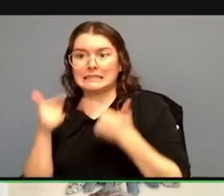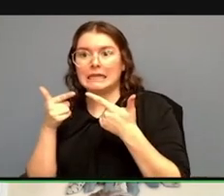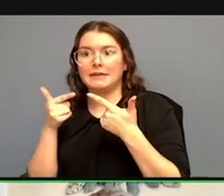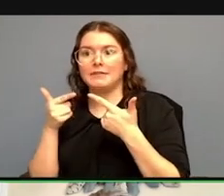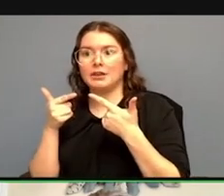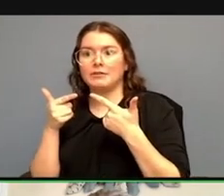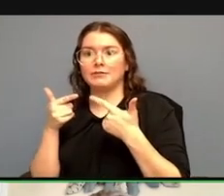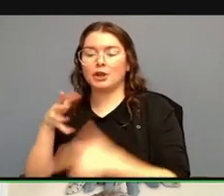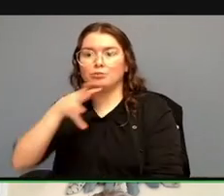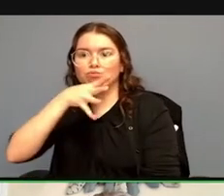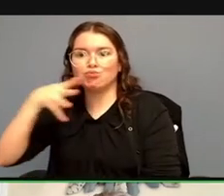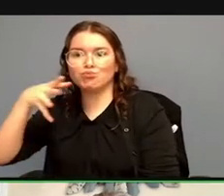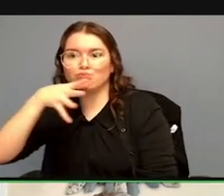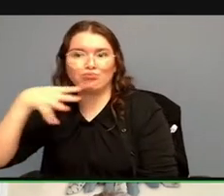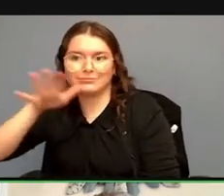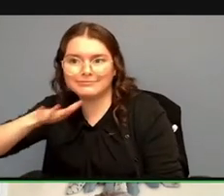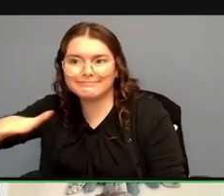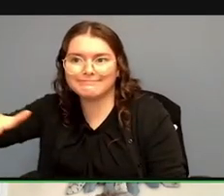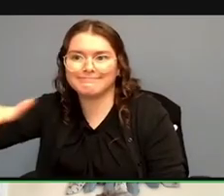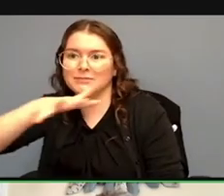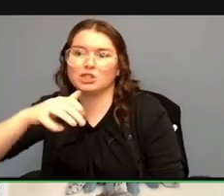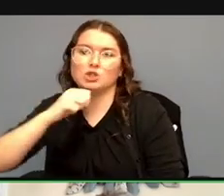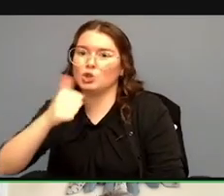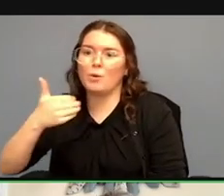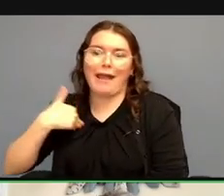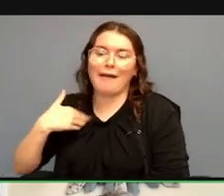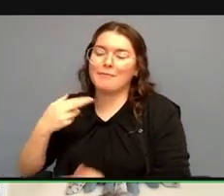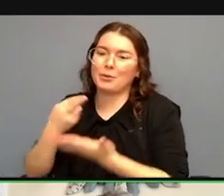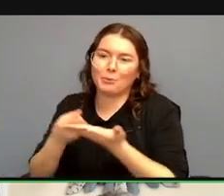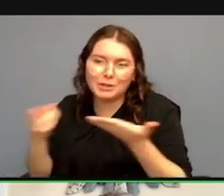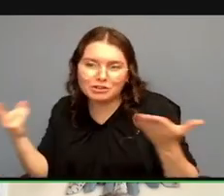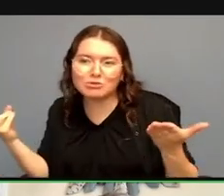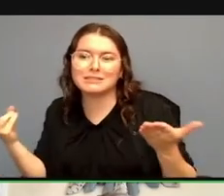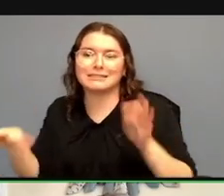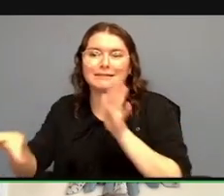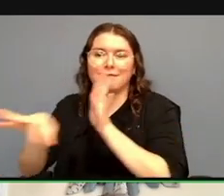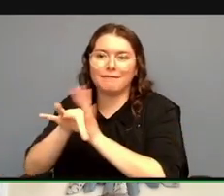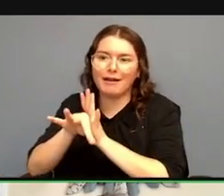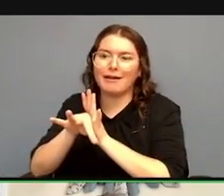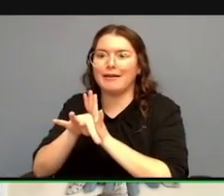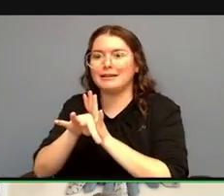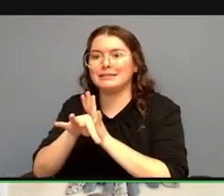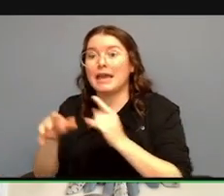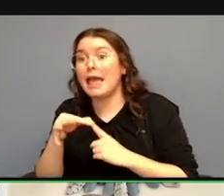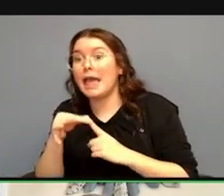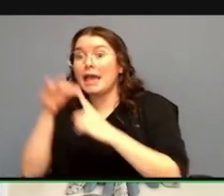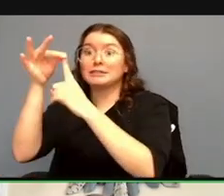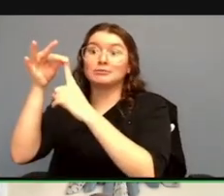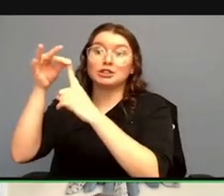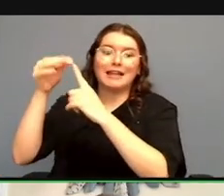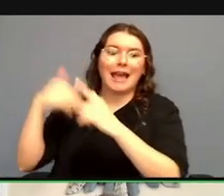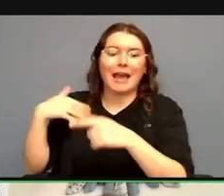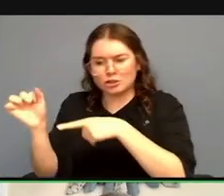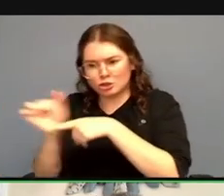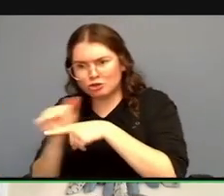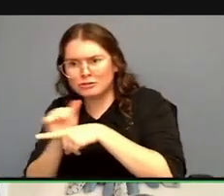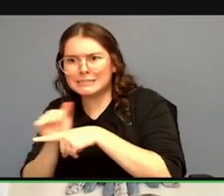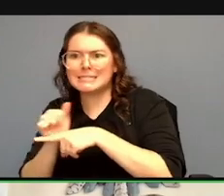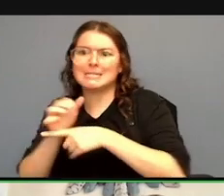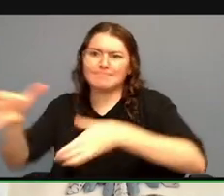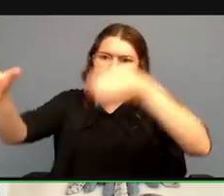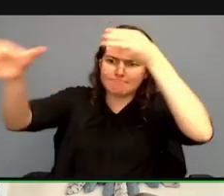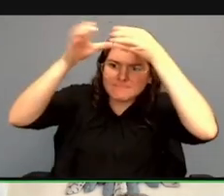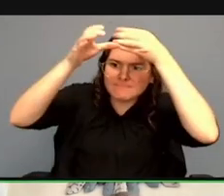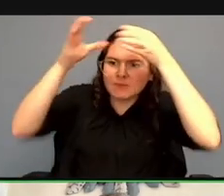rural areas where we just don't have the resources to find experts who are trained and fluent